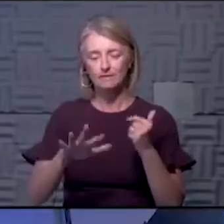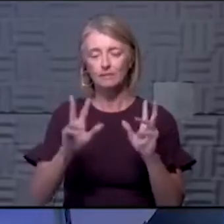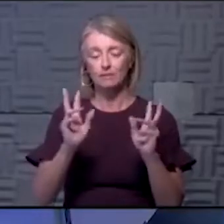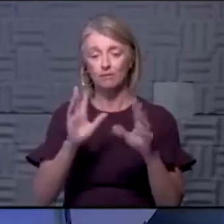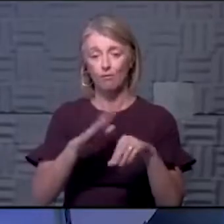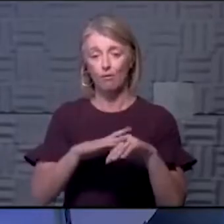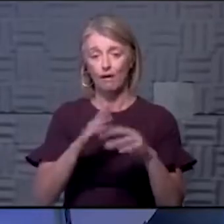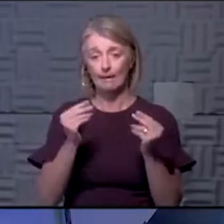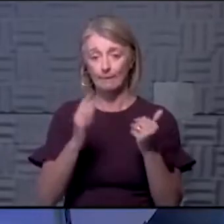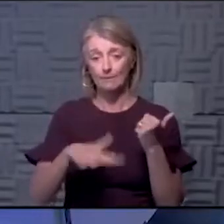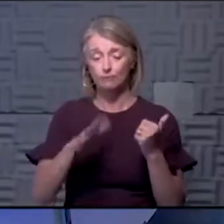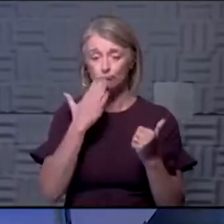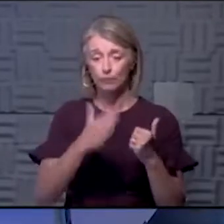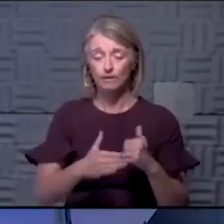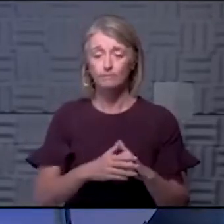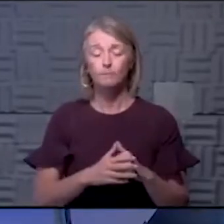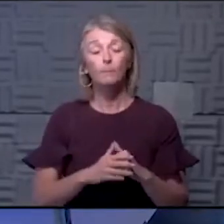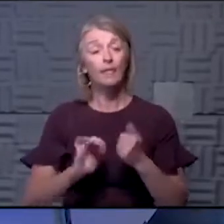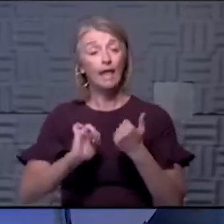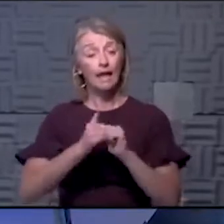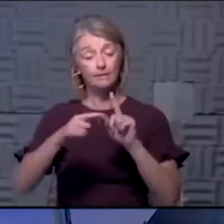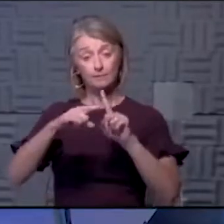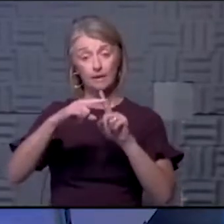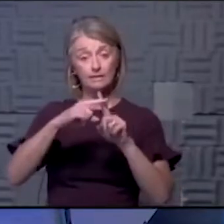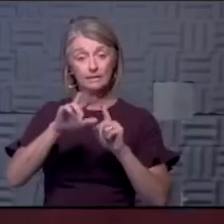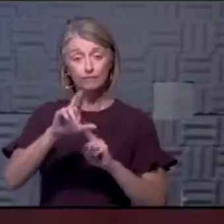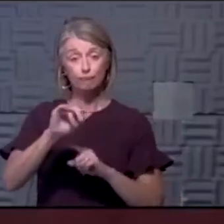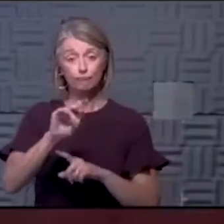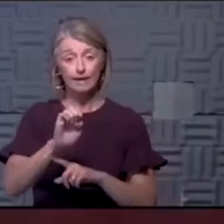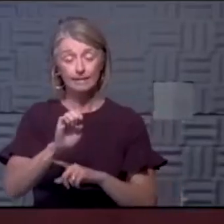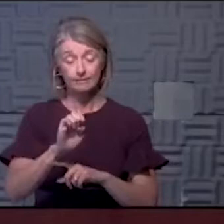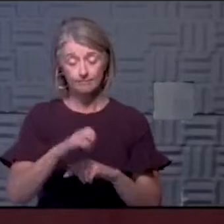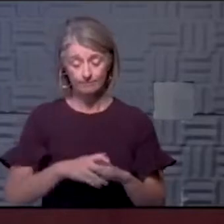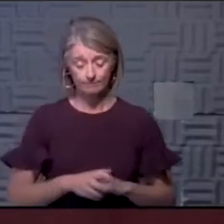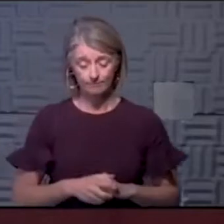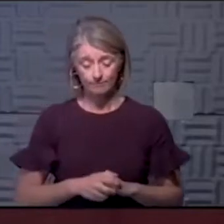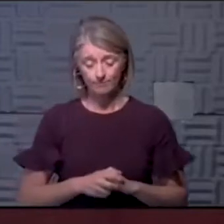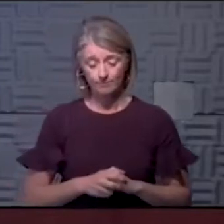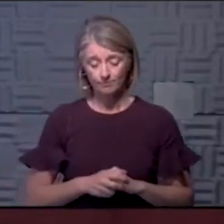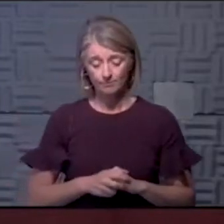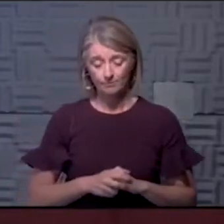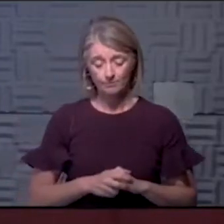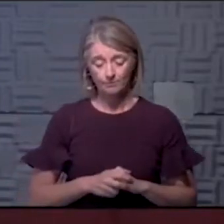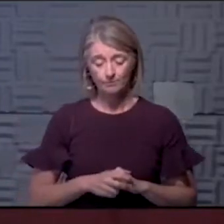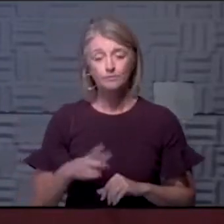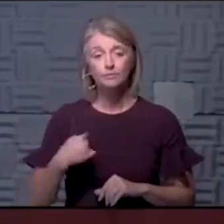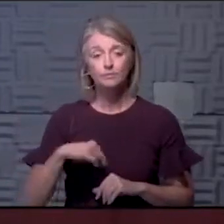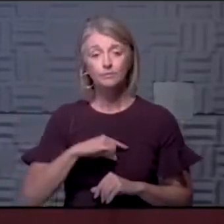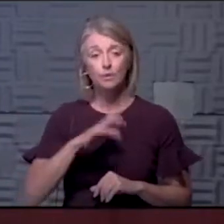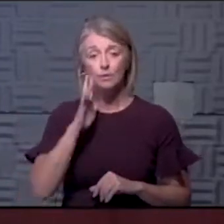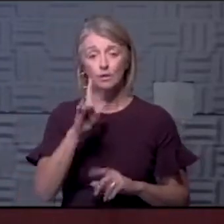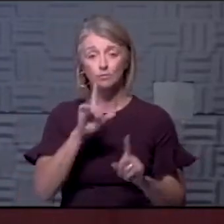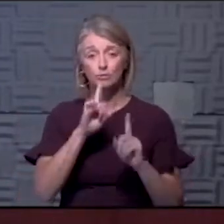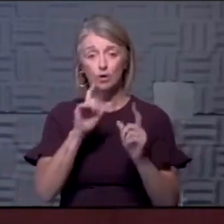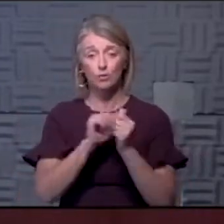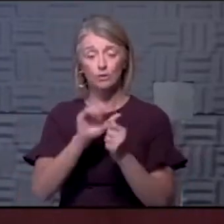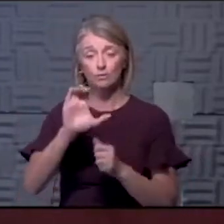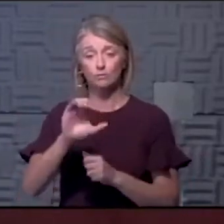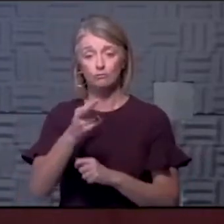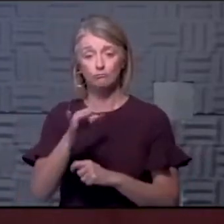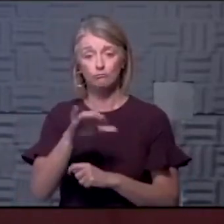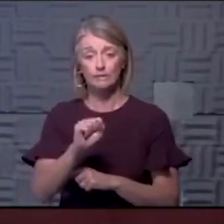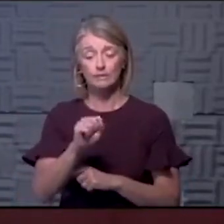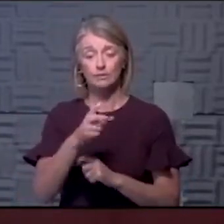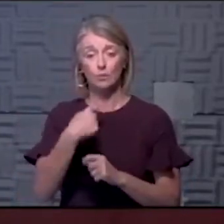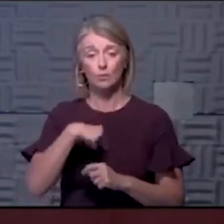So, and how's the overall positivity rate of the campus going? Well, you know, we as I'm sure we'll talk about a little bit later with Chris, we've